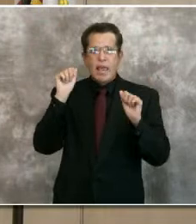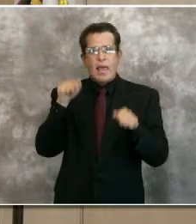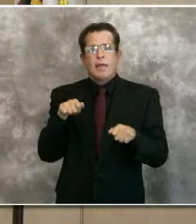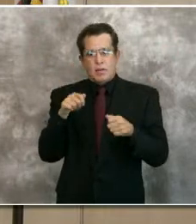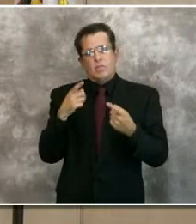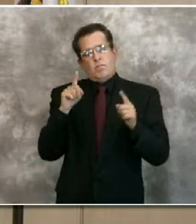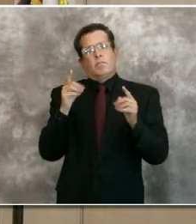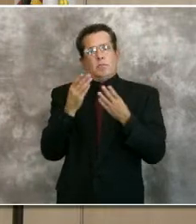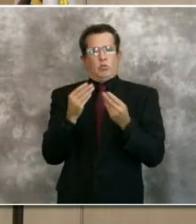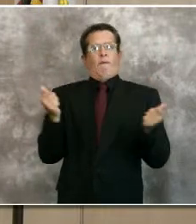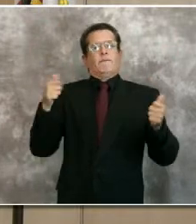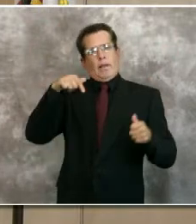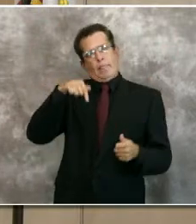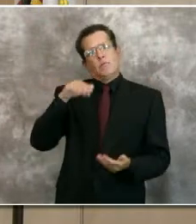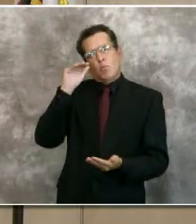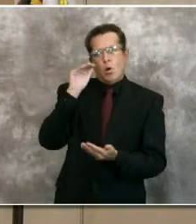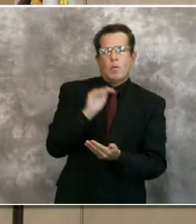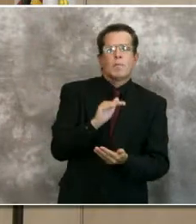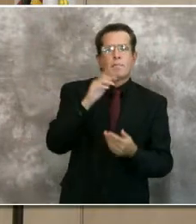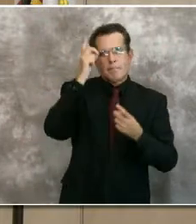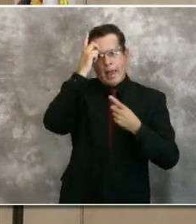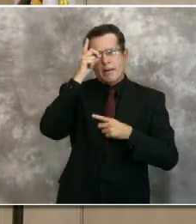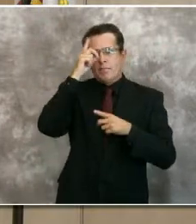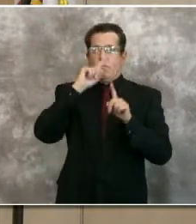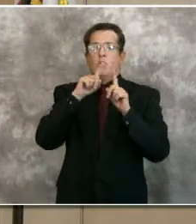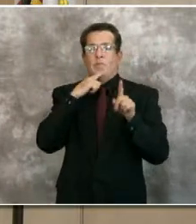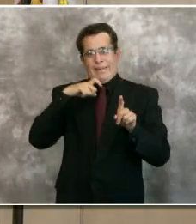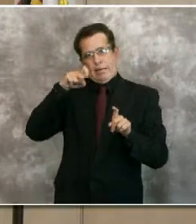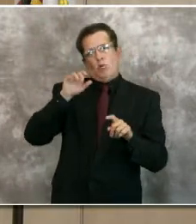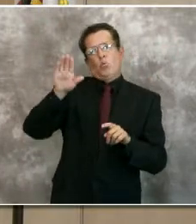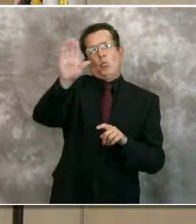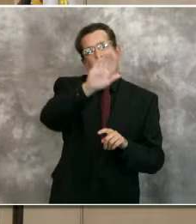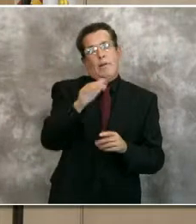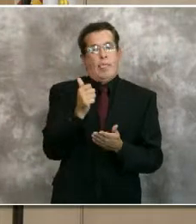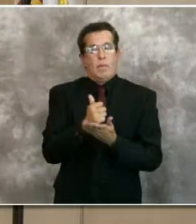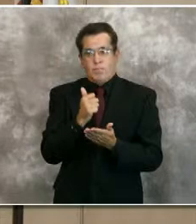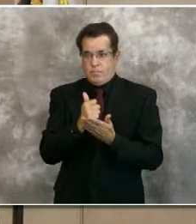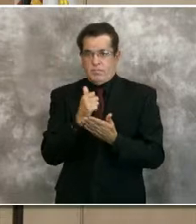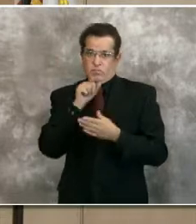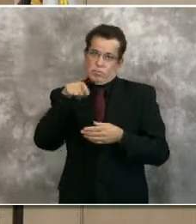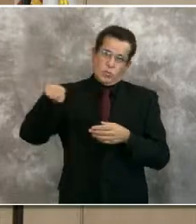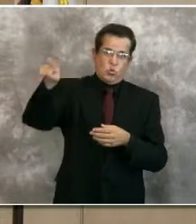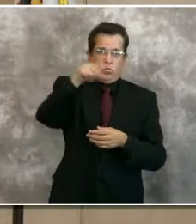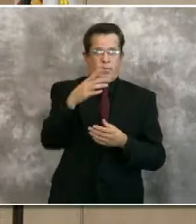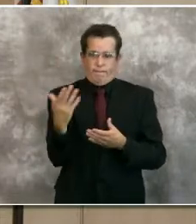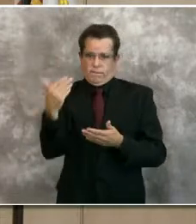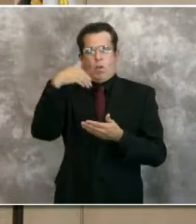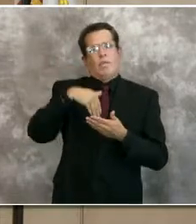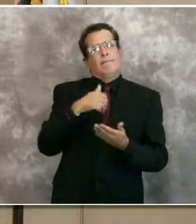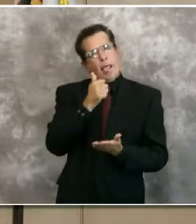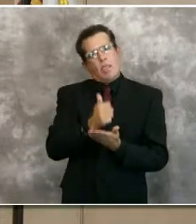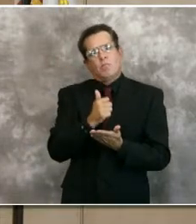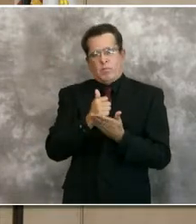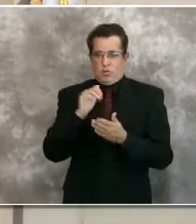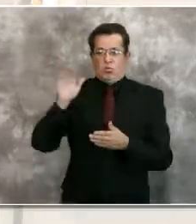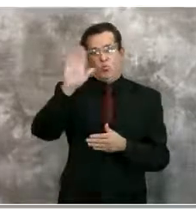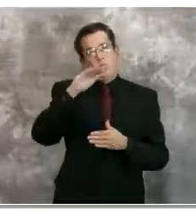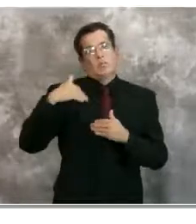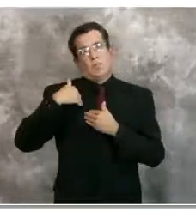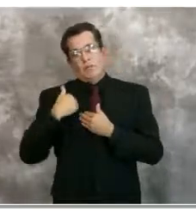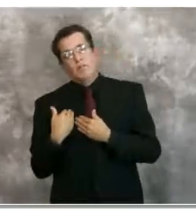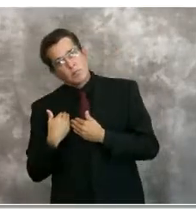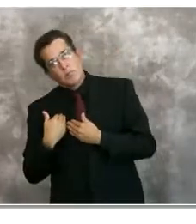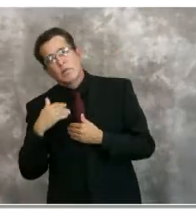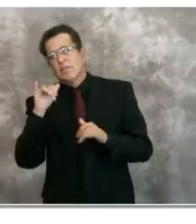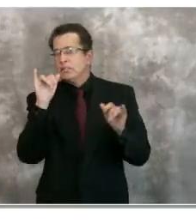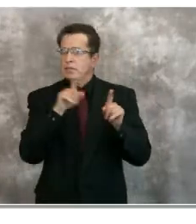really continuously takes the involvement and the input from everyone, so everyone has a role to play. And